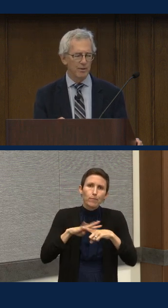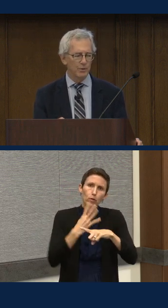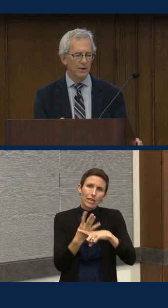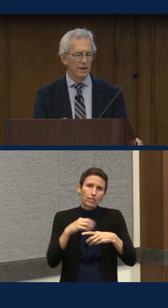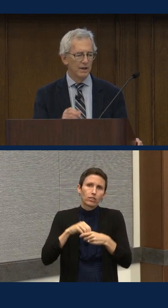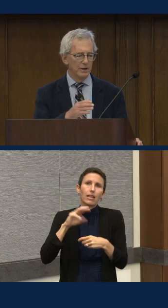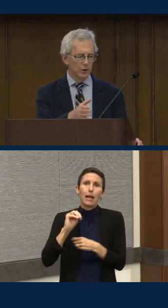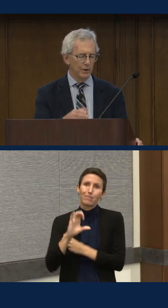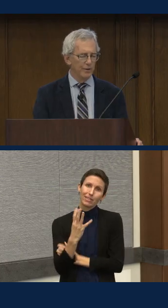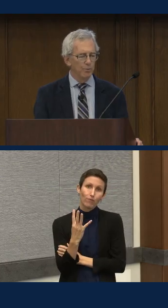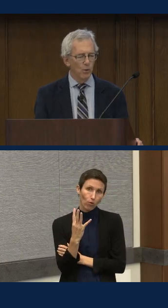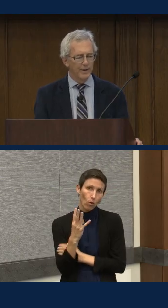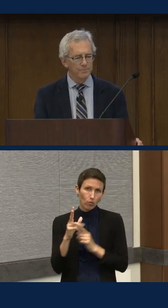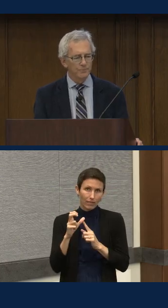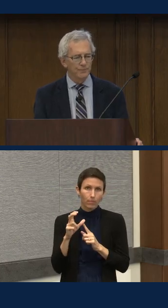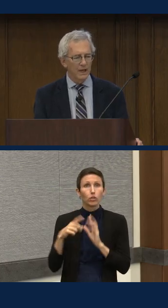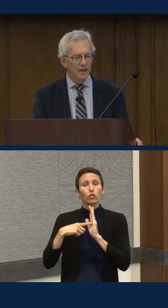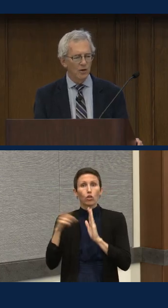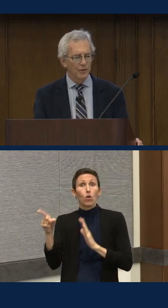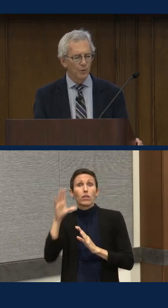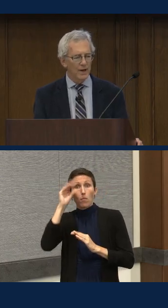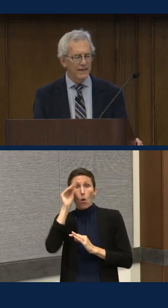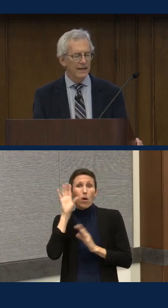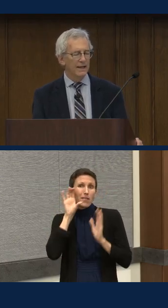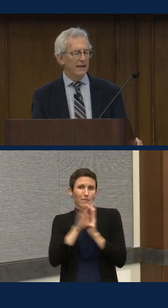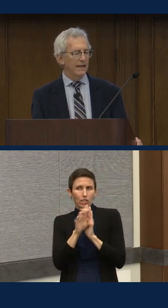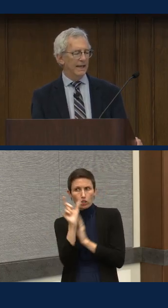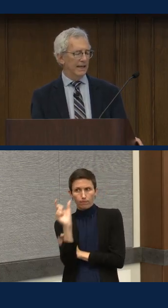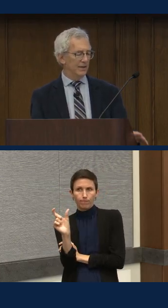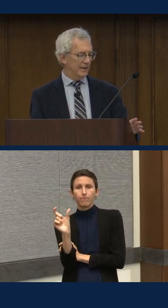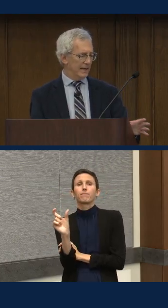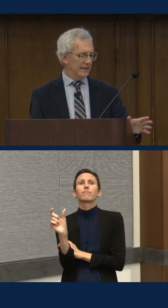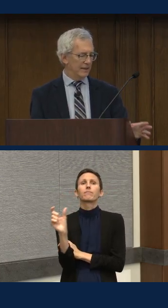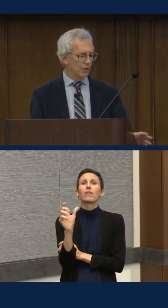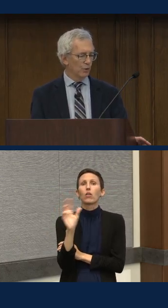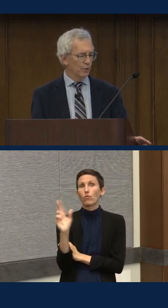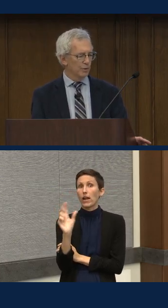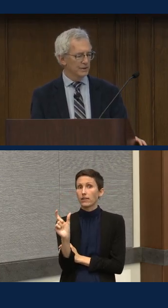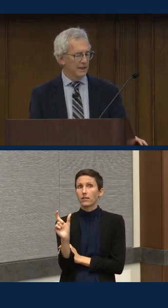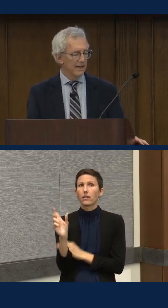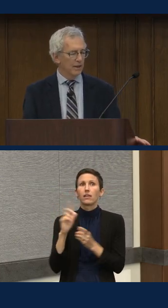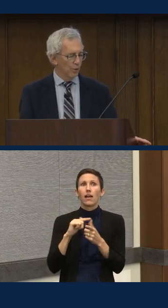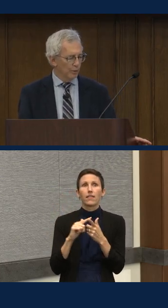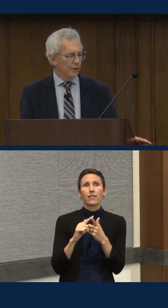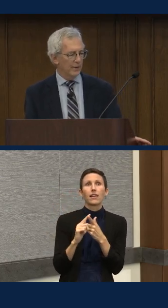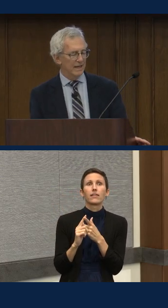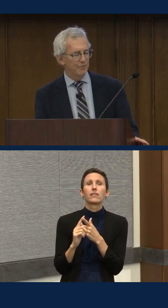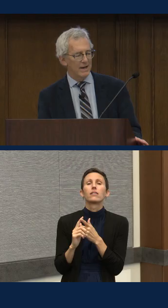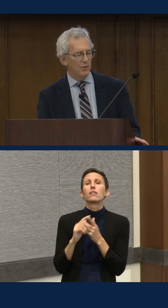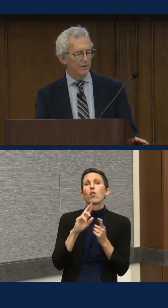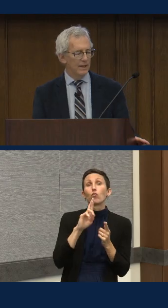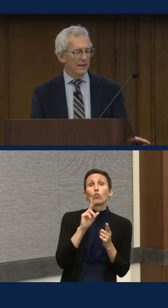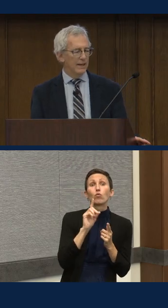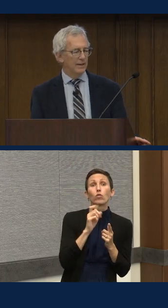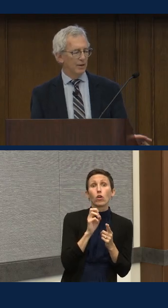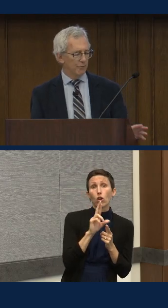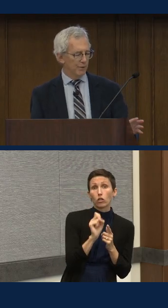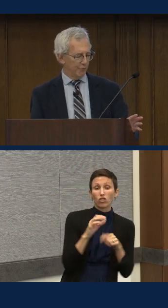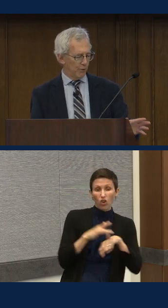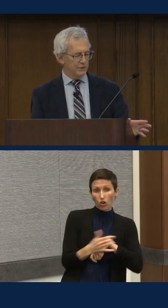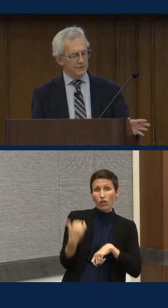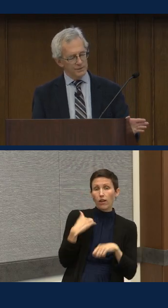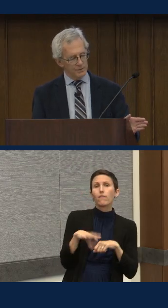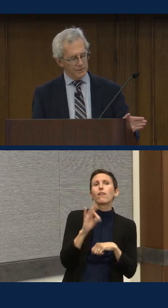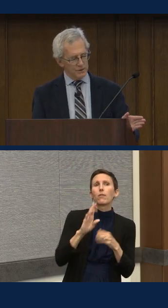MC4 receptor, shown in the boy on the right. And Annette Gruters earlier had found